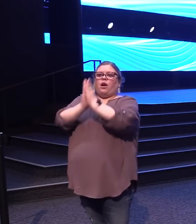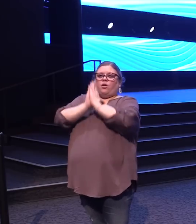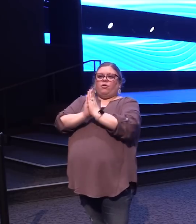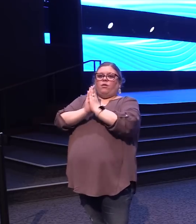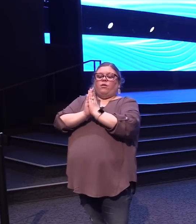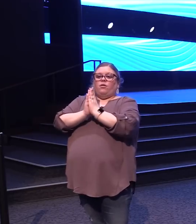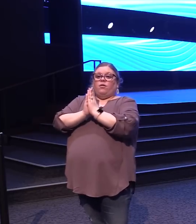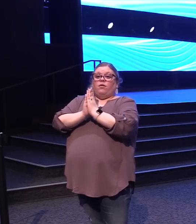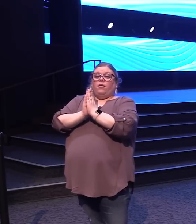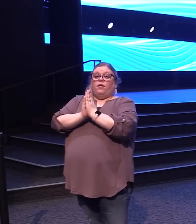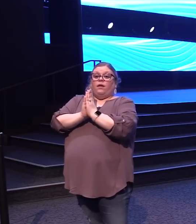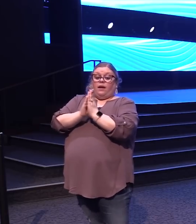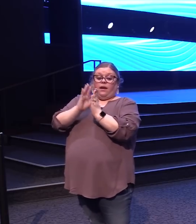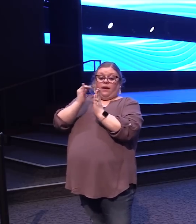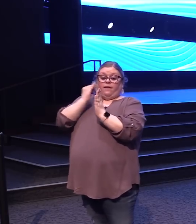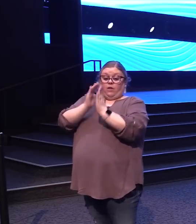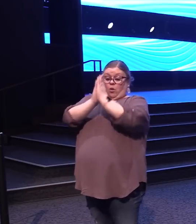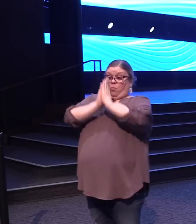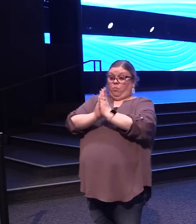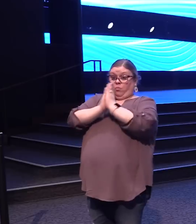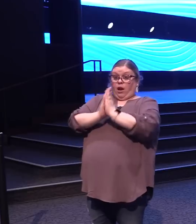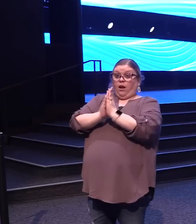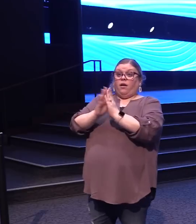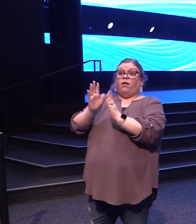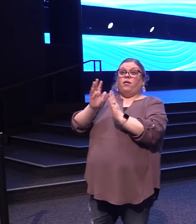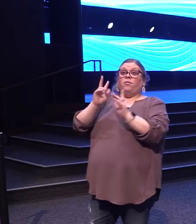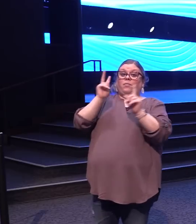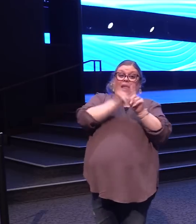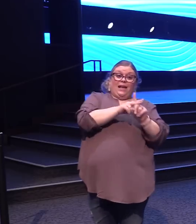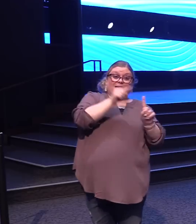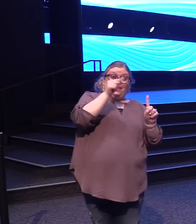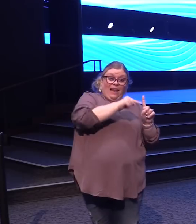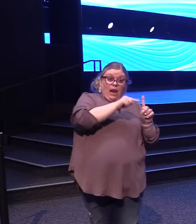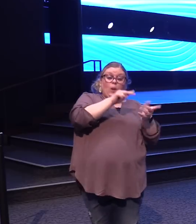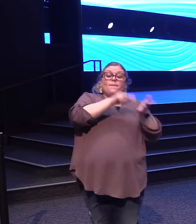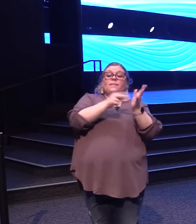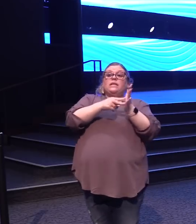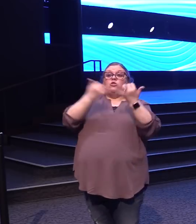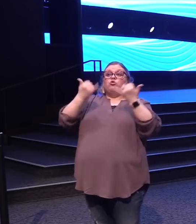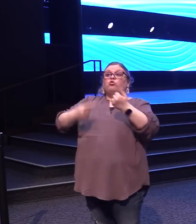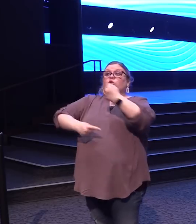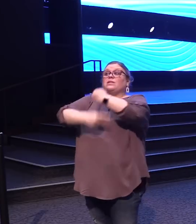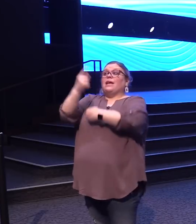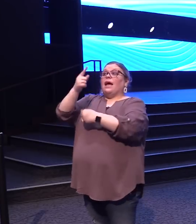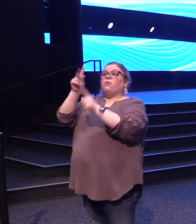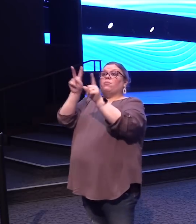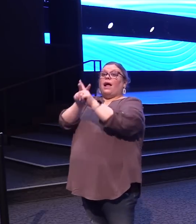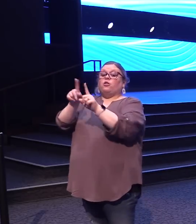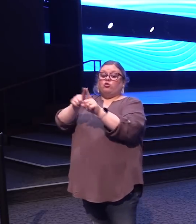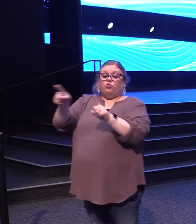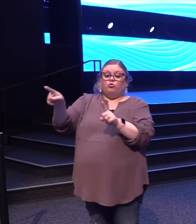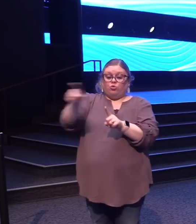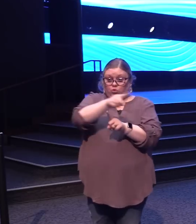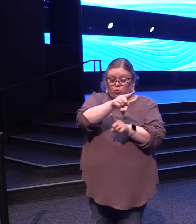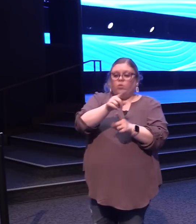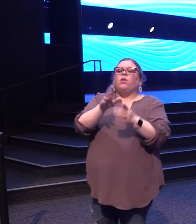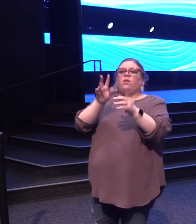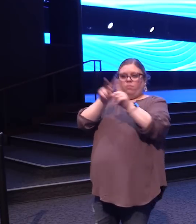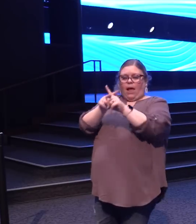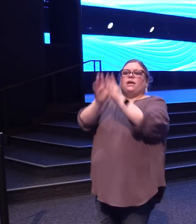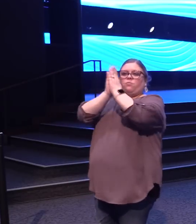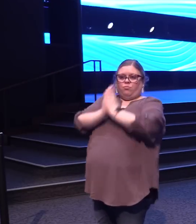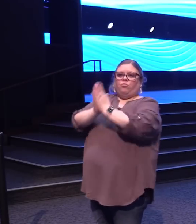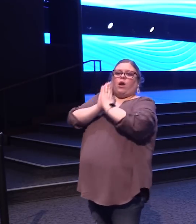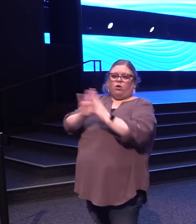if the house was a house of prayer back then, the modern day 21st century temple should be a house of